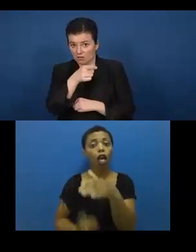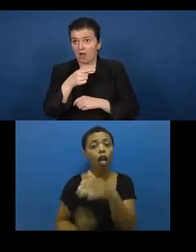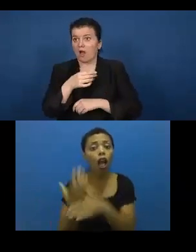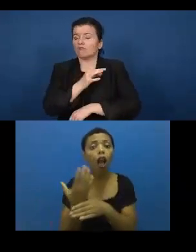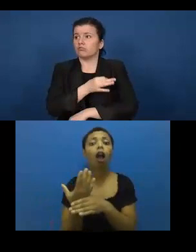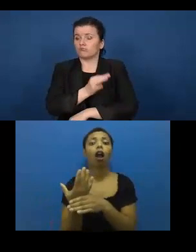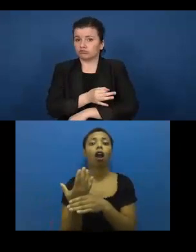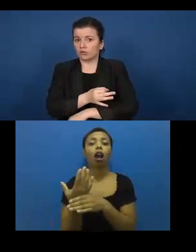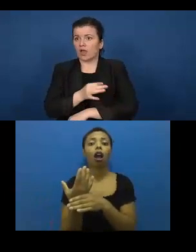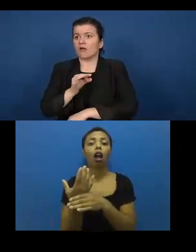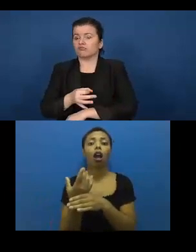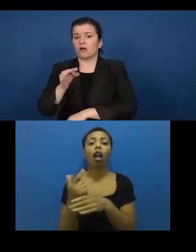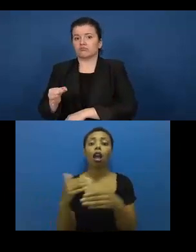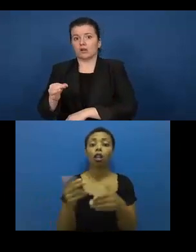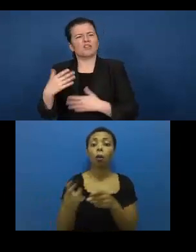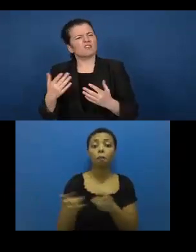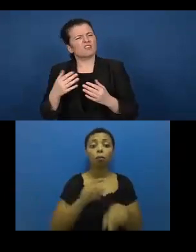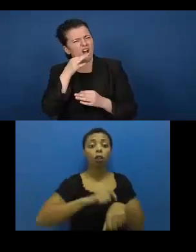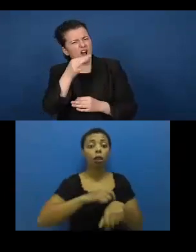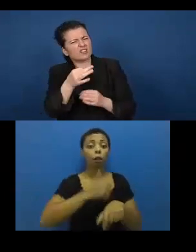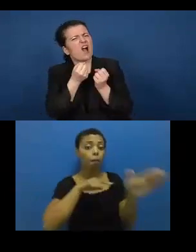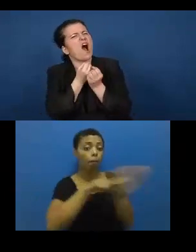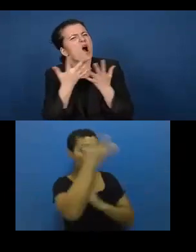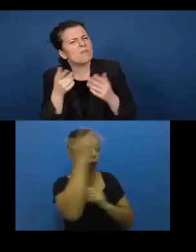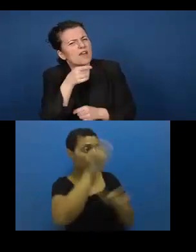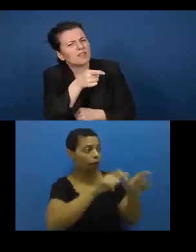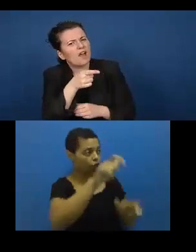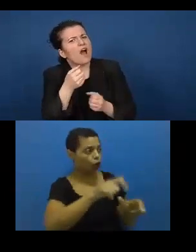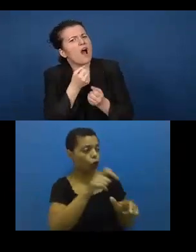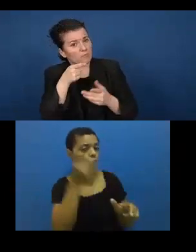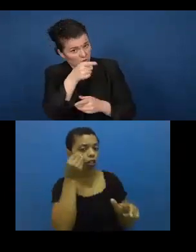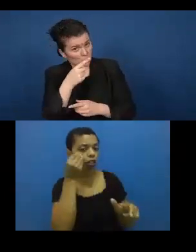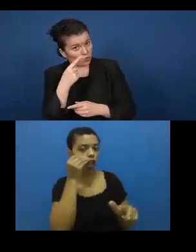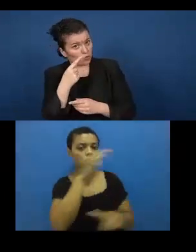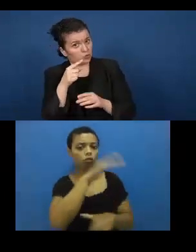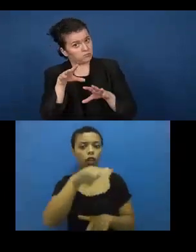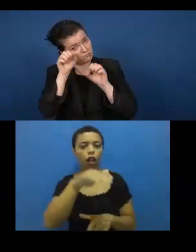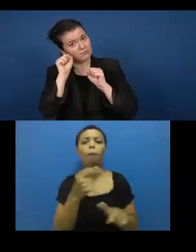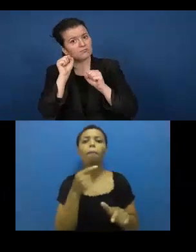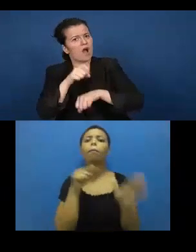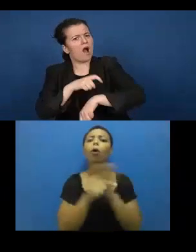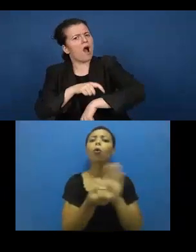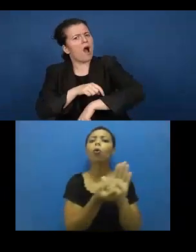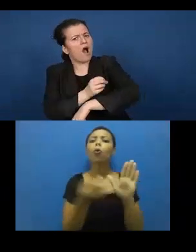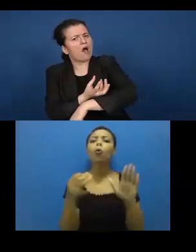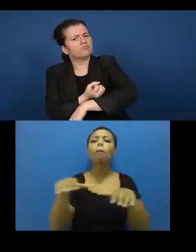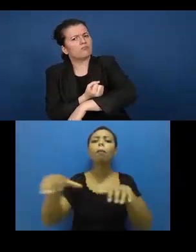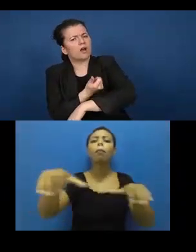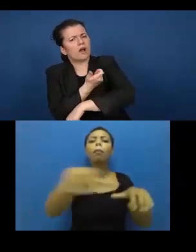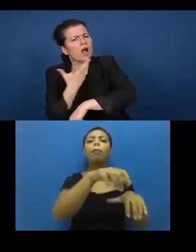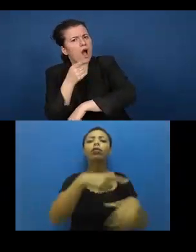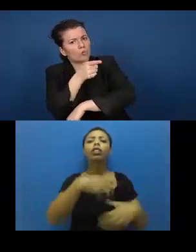we asked our participants in our study to tell how many vibration pulses had they felt. And then we looked